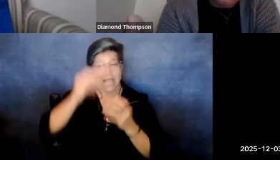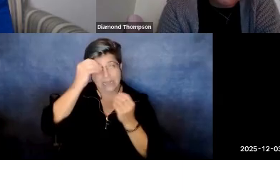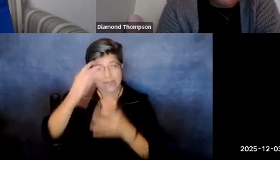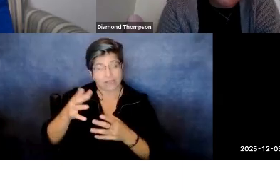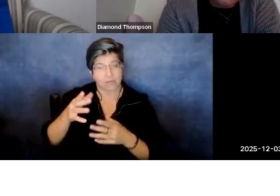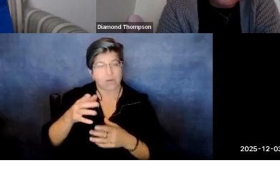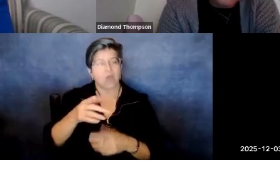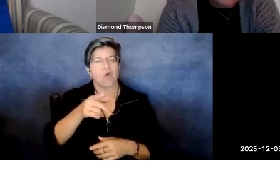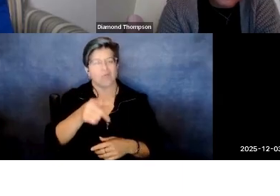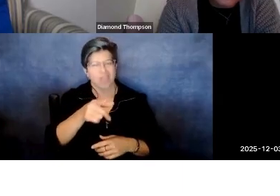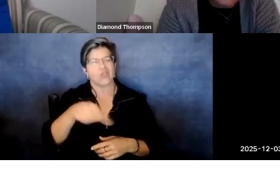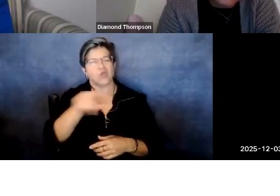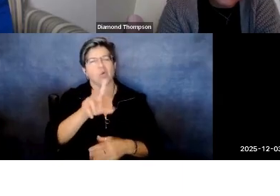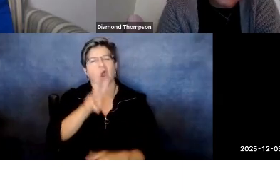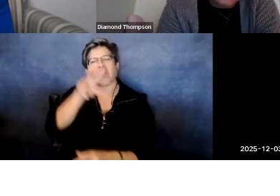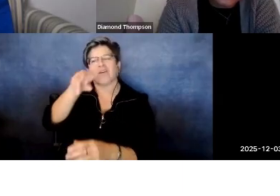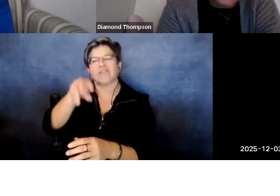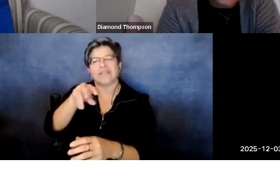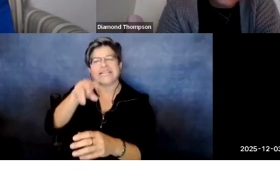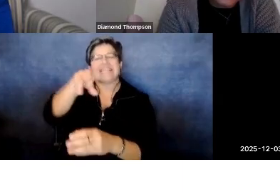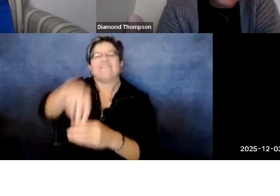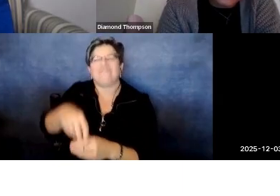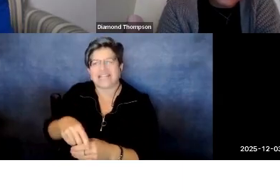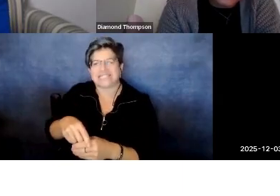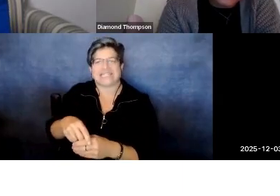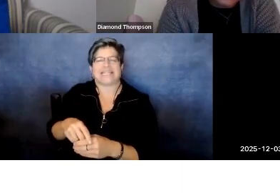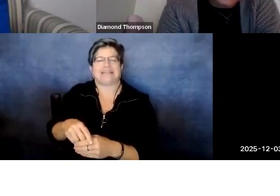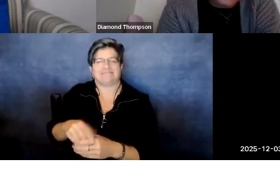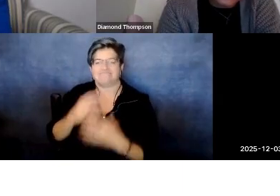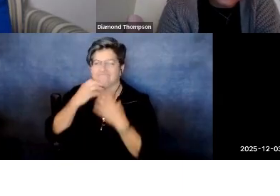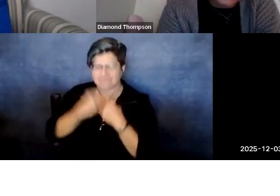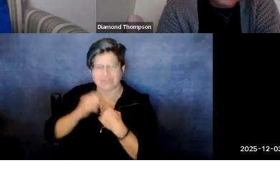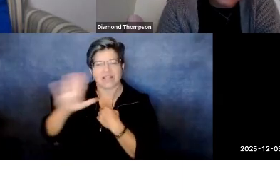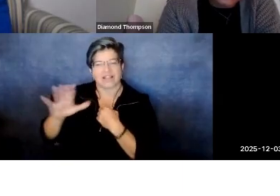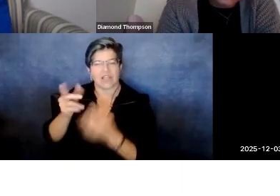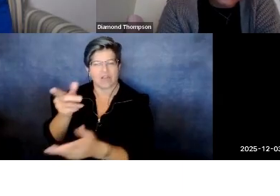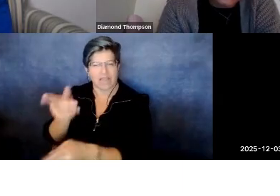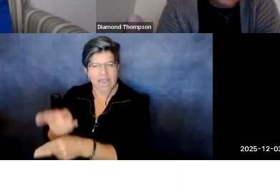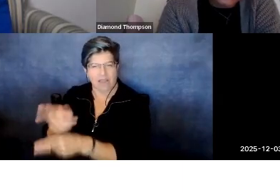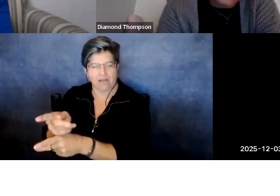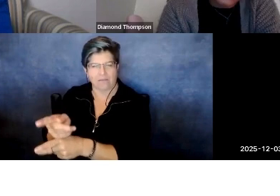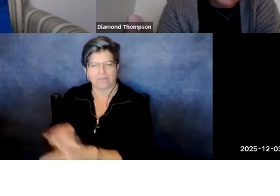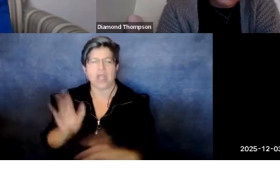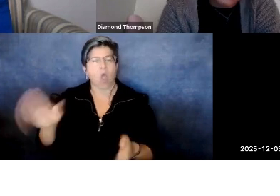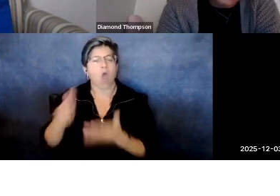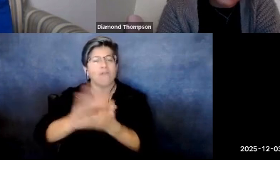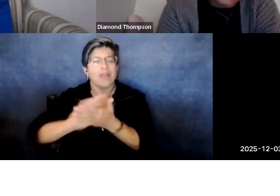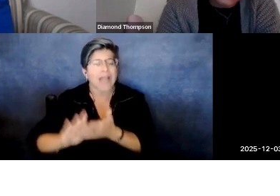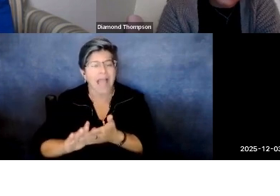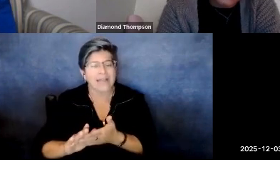that you're invested in their care. Offering kindness and following through on what you